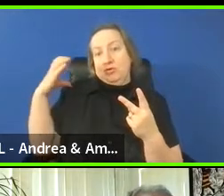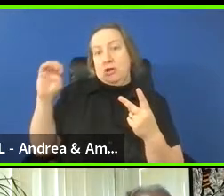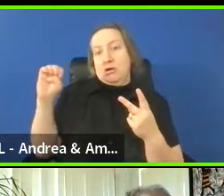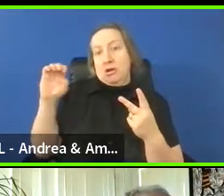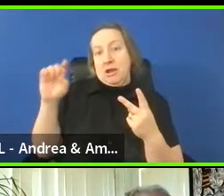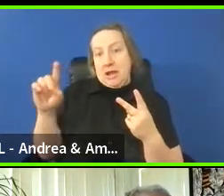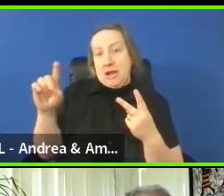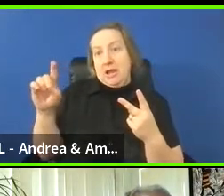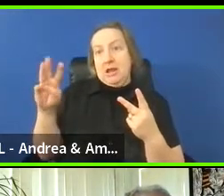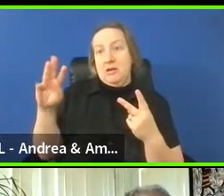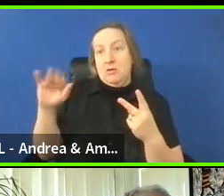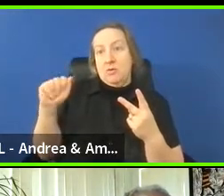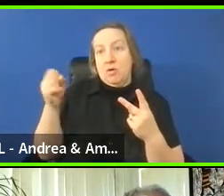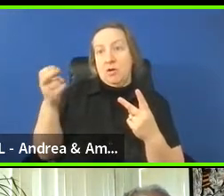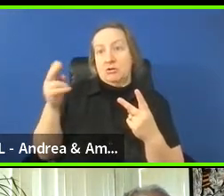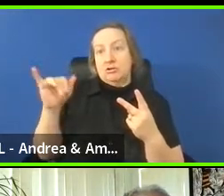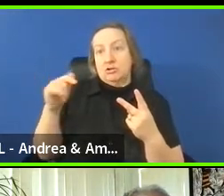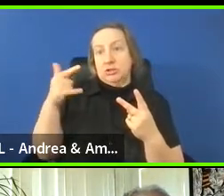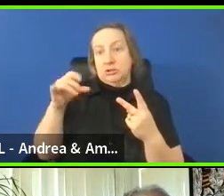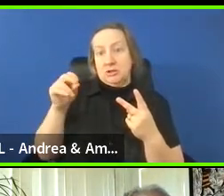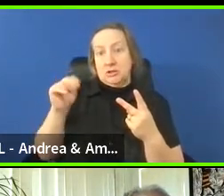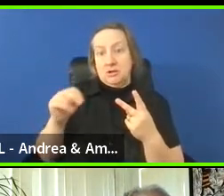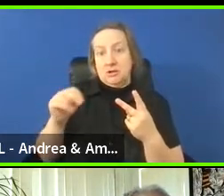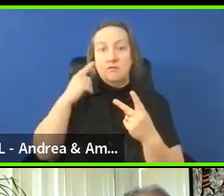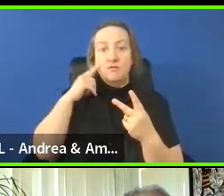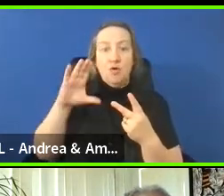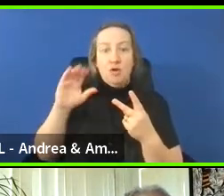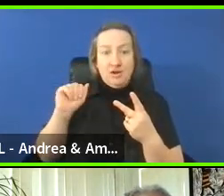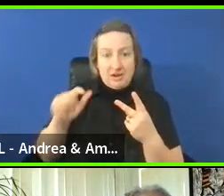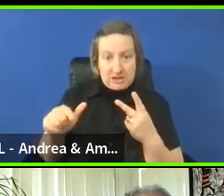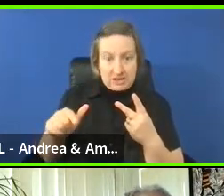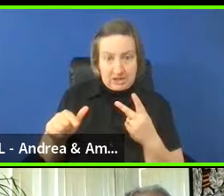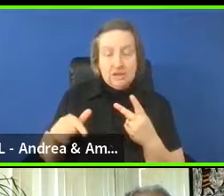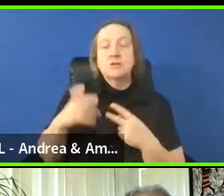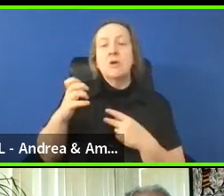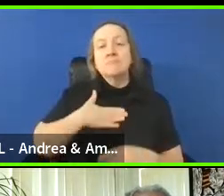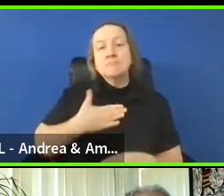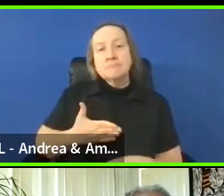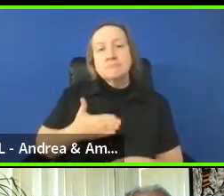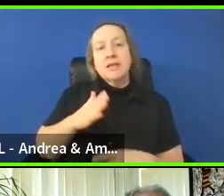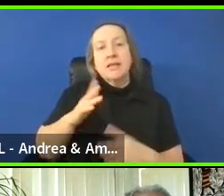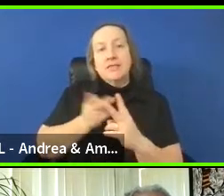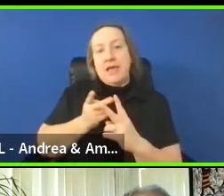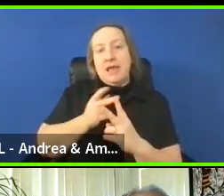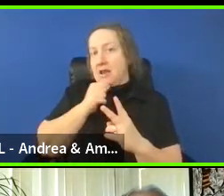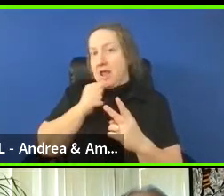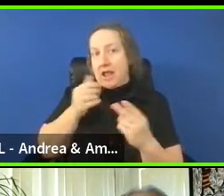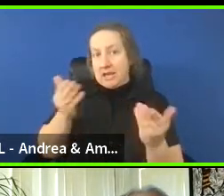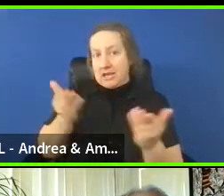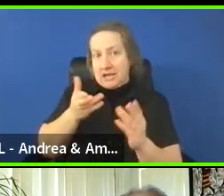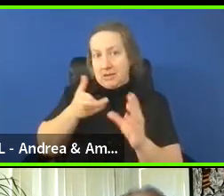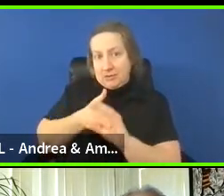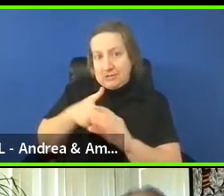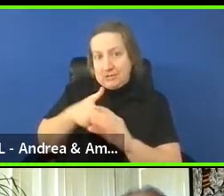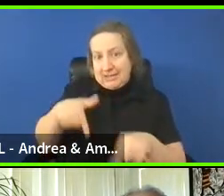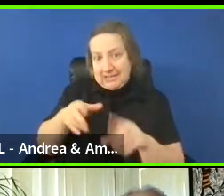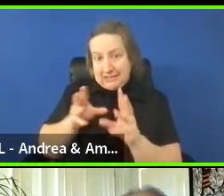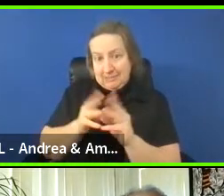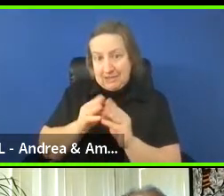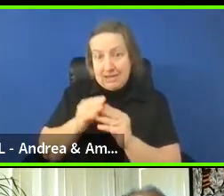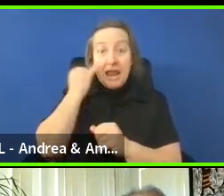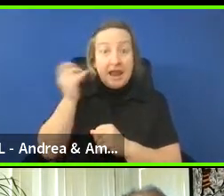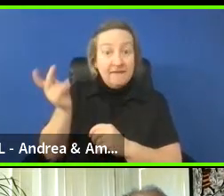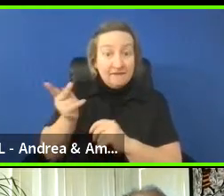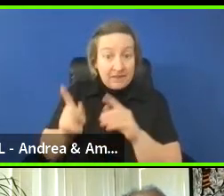Washington, for the CAG. So I just wanted to acknowledge that they are not currently participants in the meeting. Should they